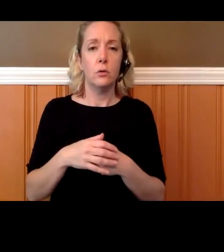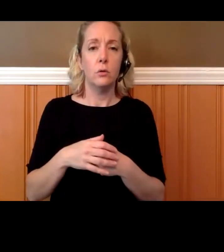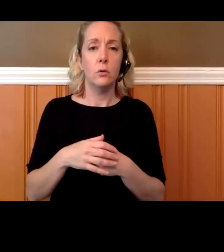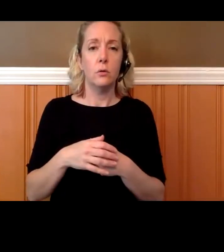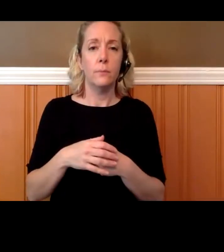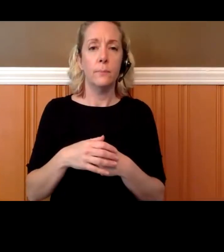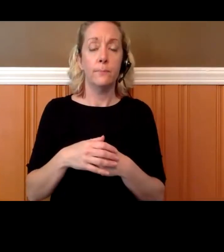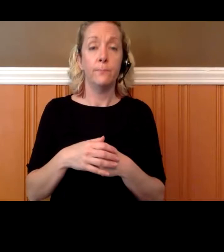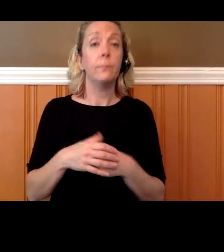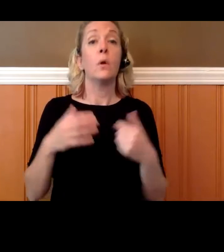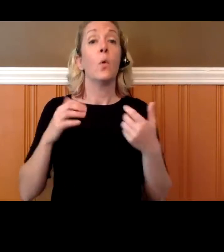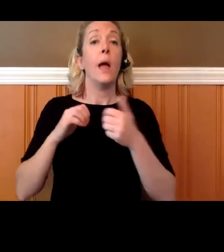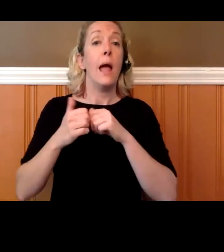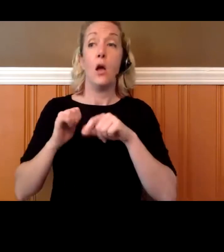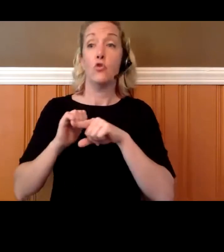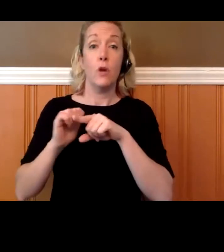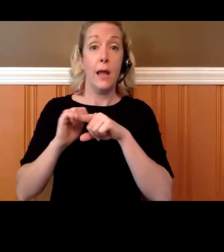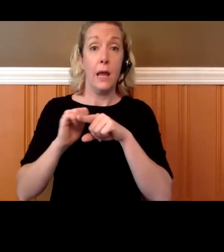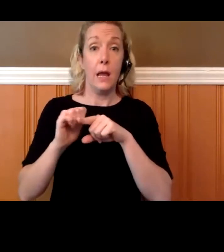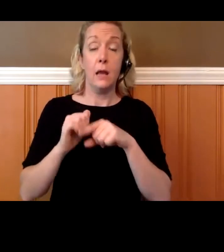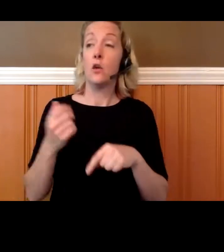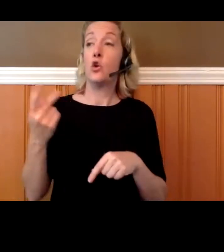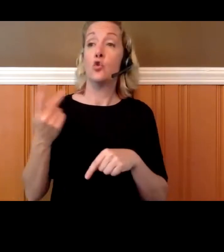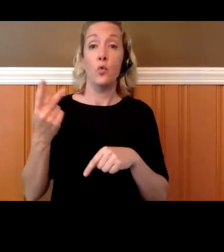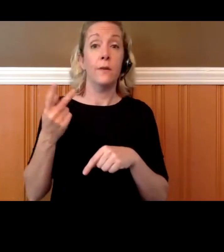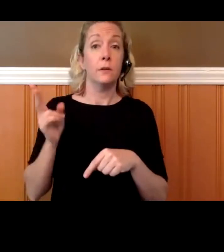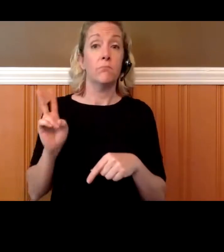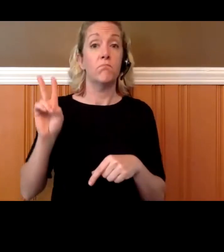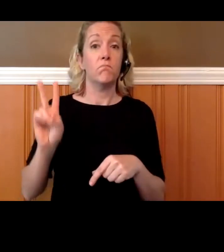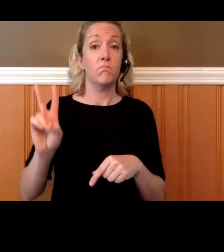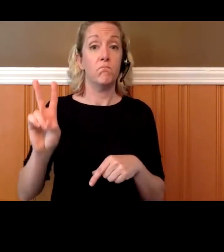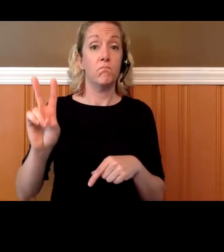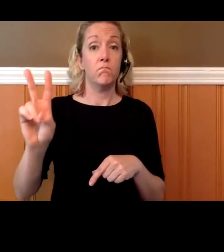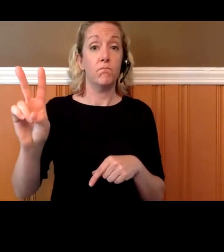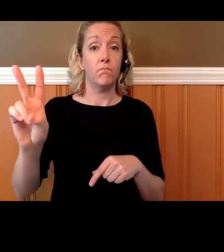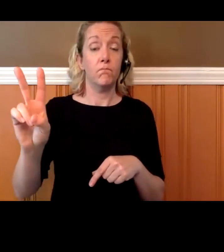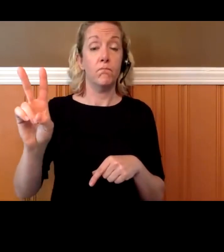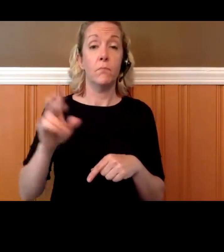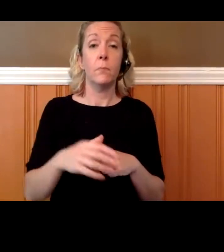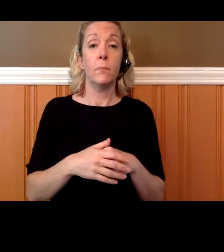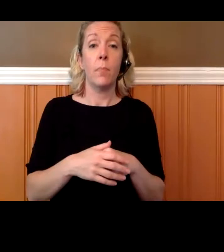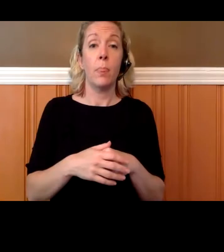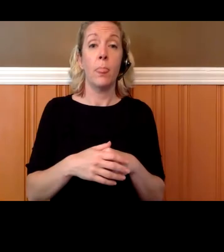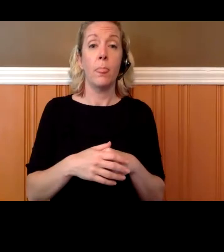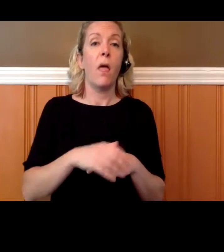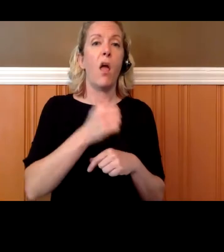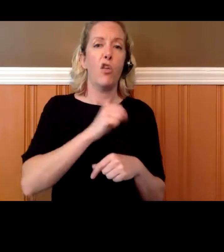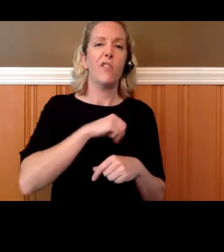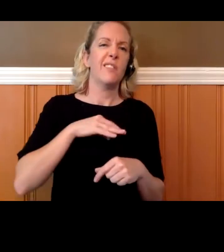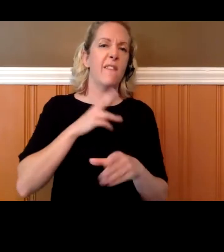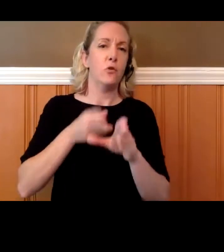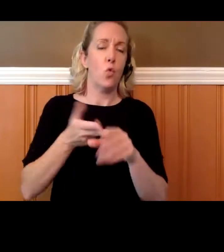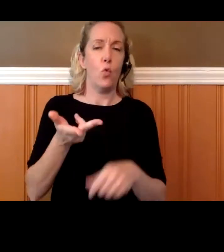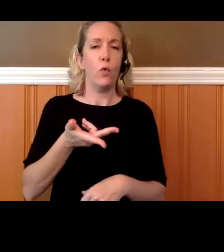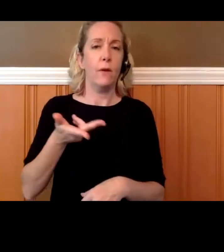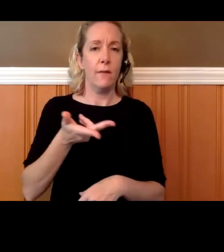I went with him while somebody from the center took us shopping. Oh, we're going to be exciting. It's a great day. And then